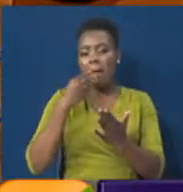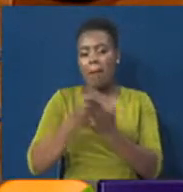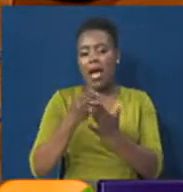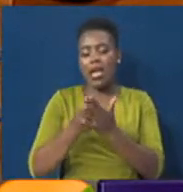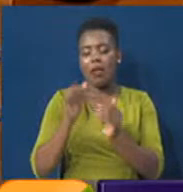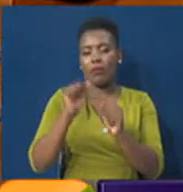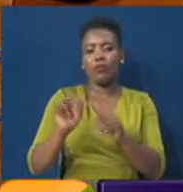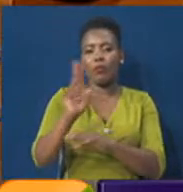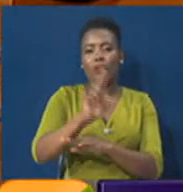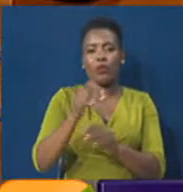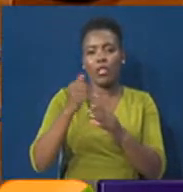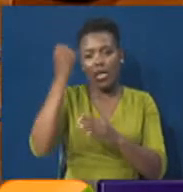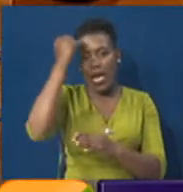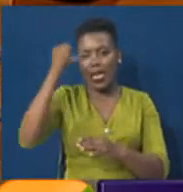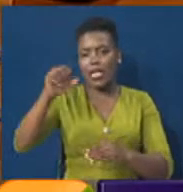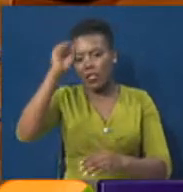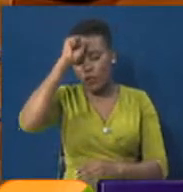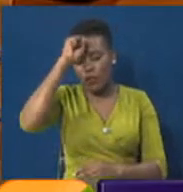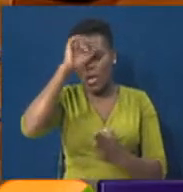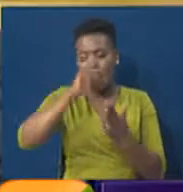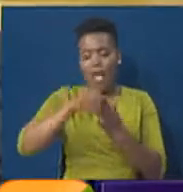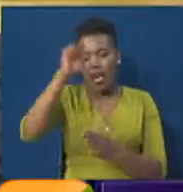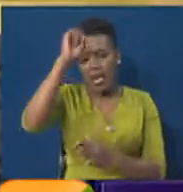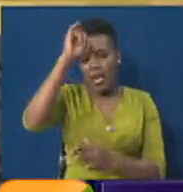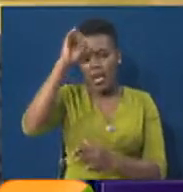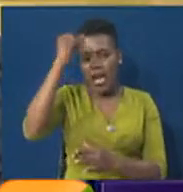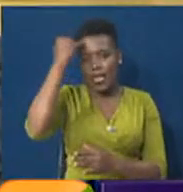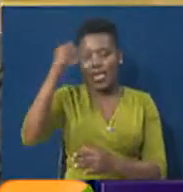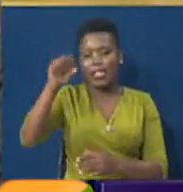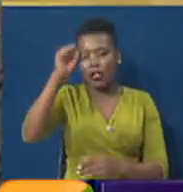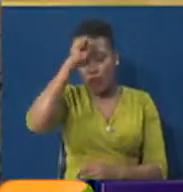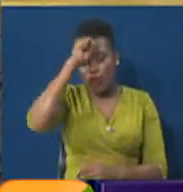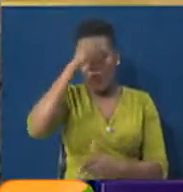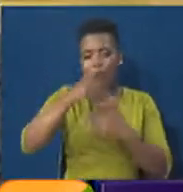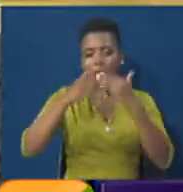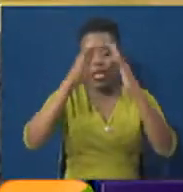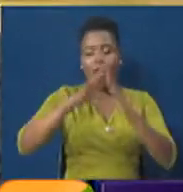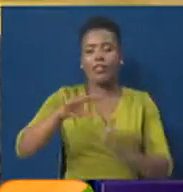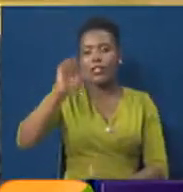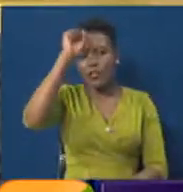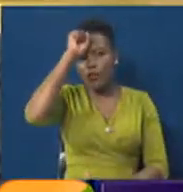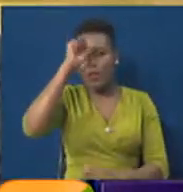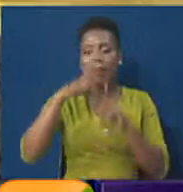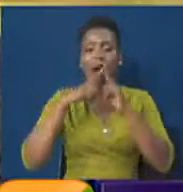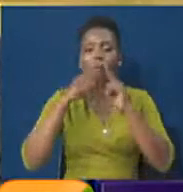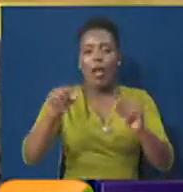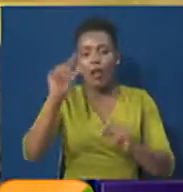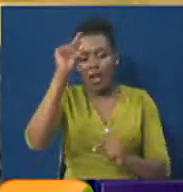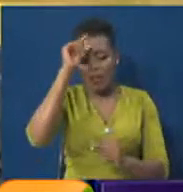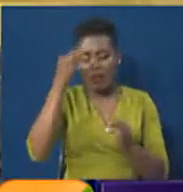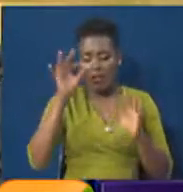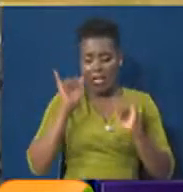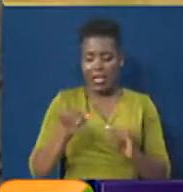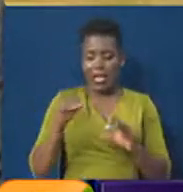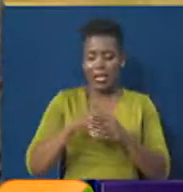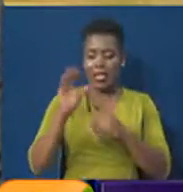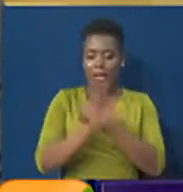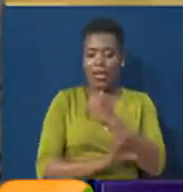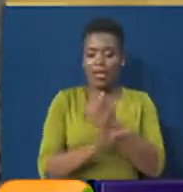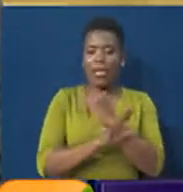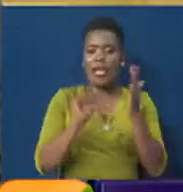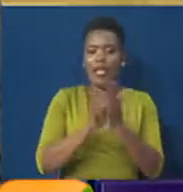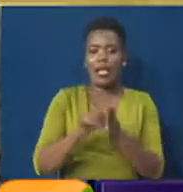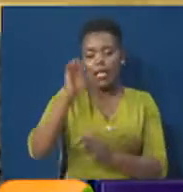idea. This idea remains stupid. And I'll keep telling government, as long as I live in this country, that idea